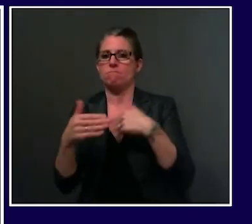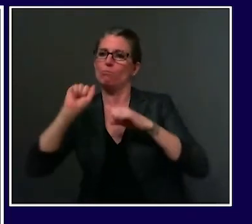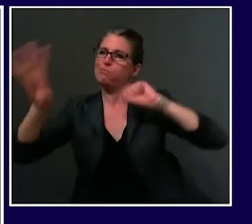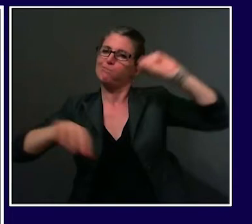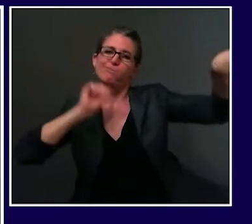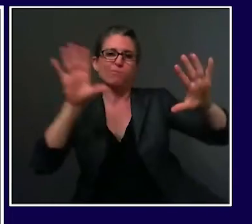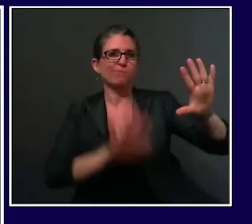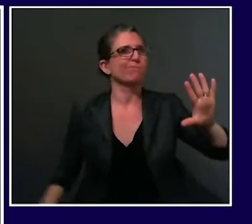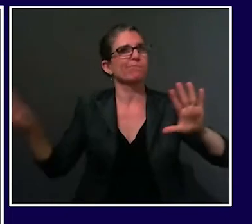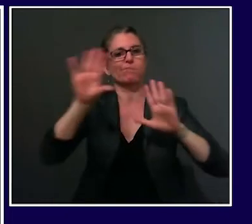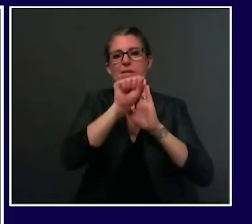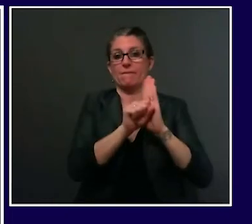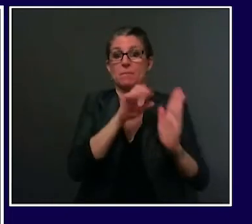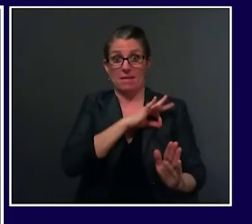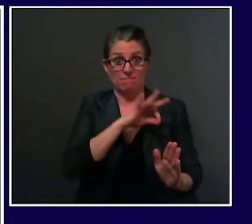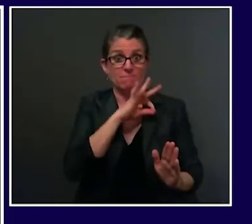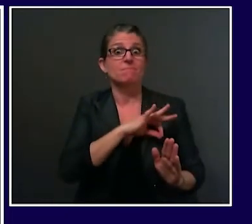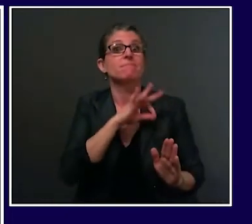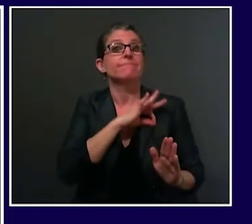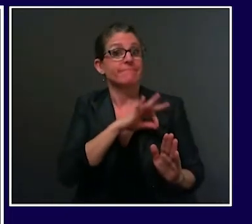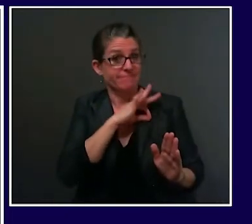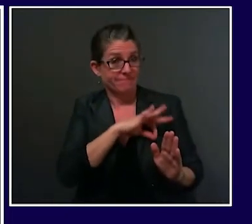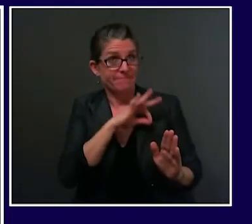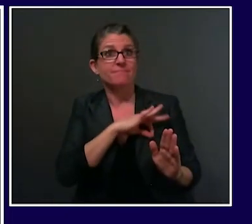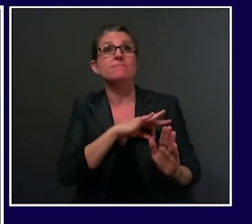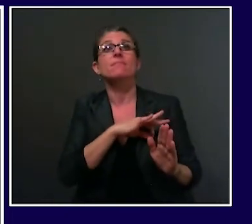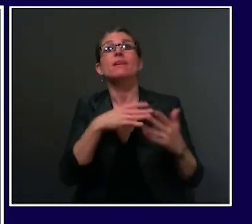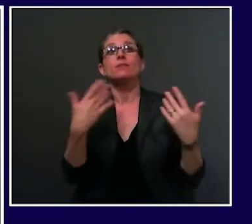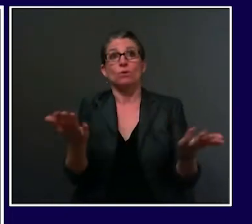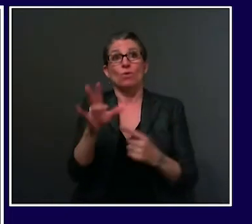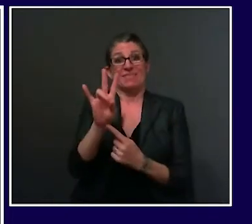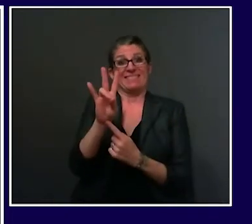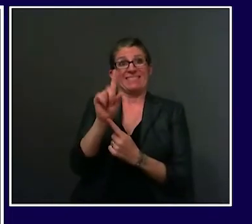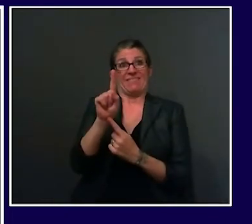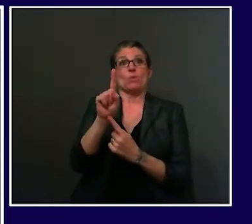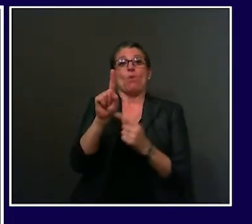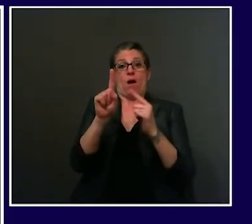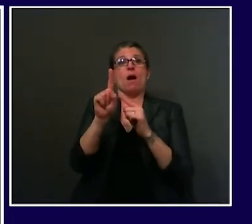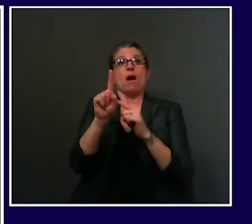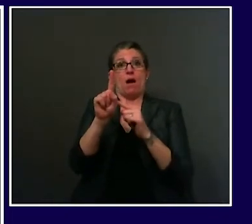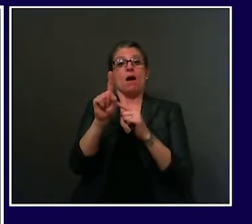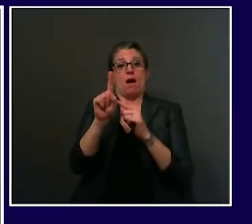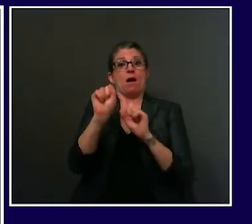across the state. Those 71 orders represent